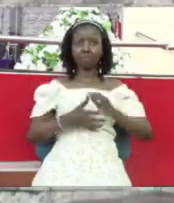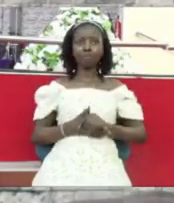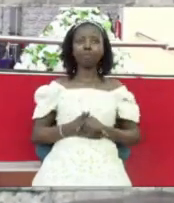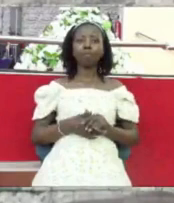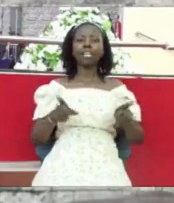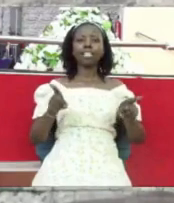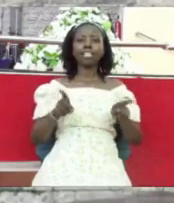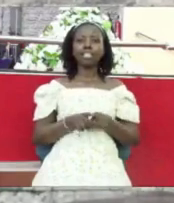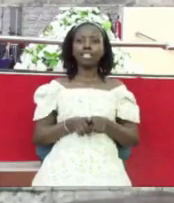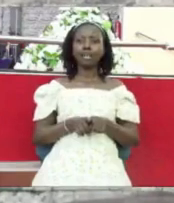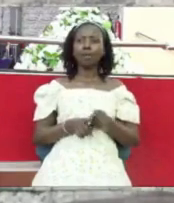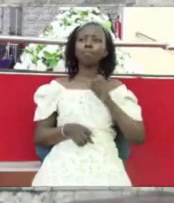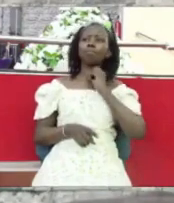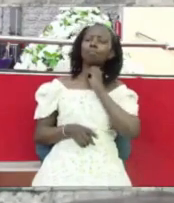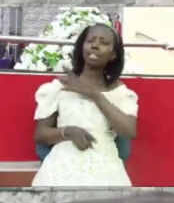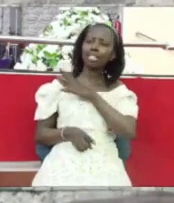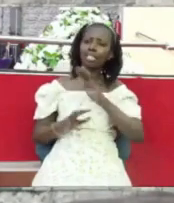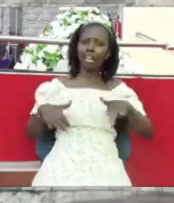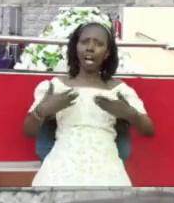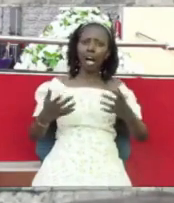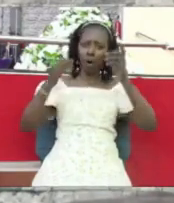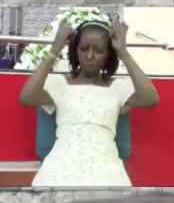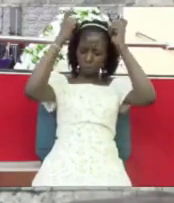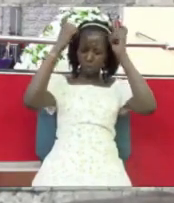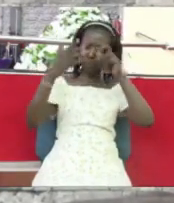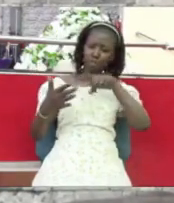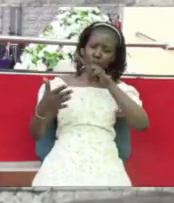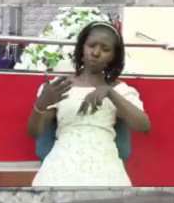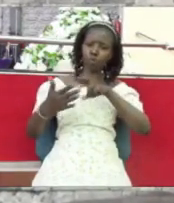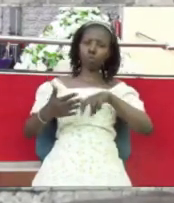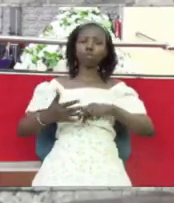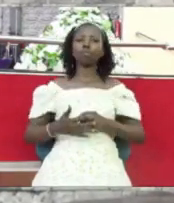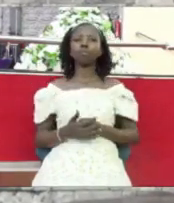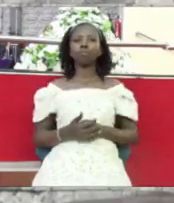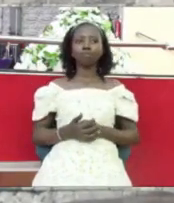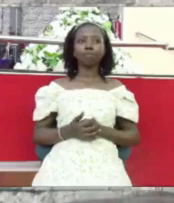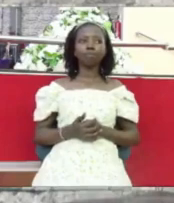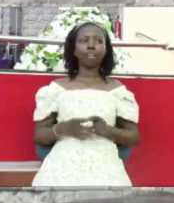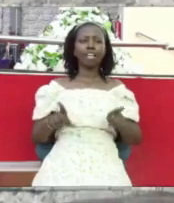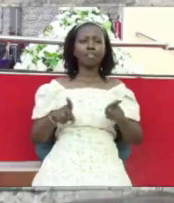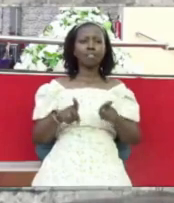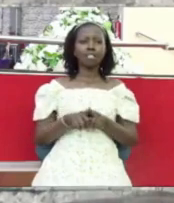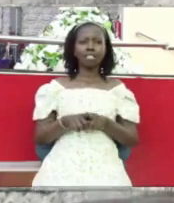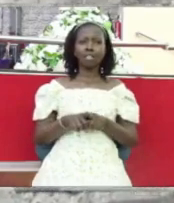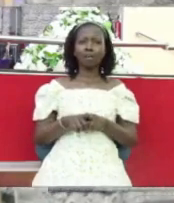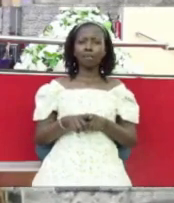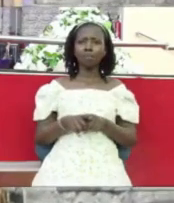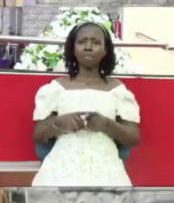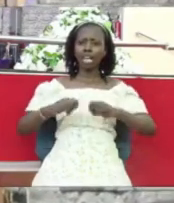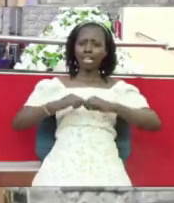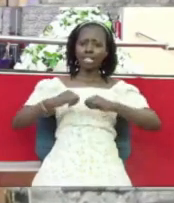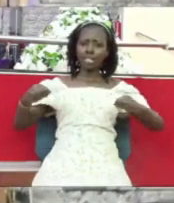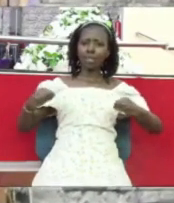mabaya. Is hating the appearance of it. Ni kuchukia hata ile dhambi inakaa. It is even avoiding to get